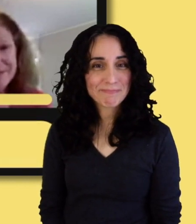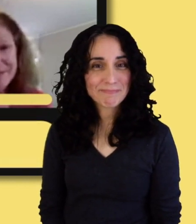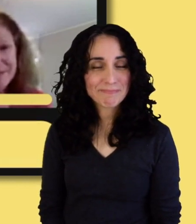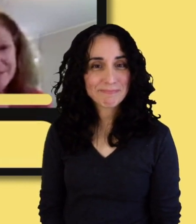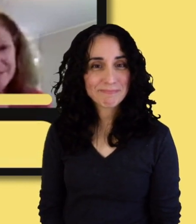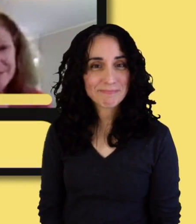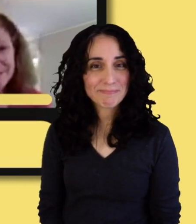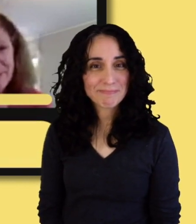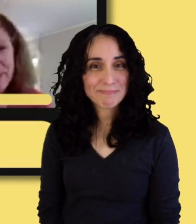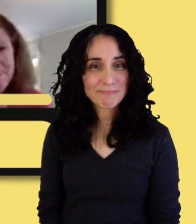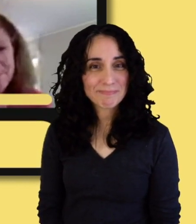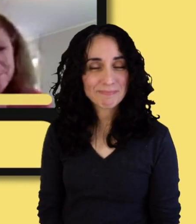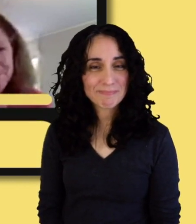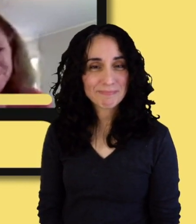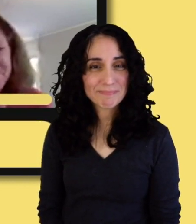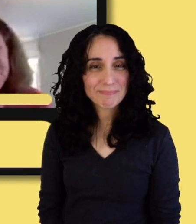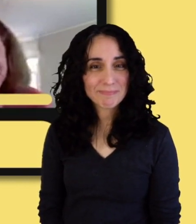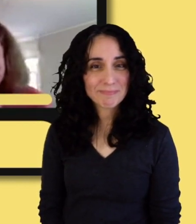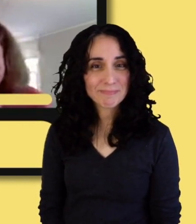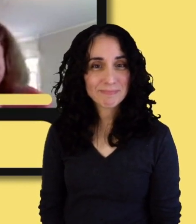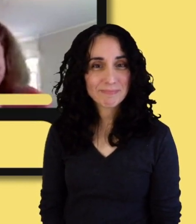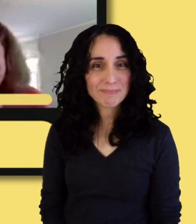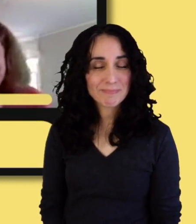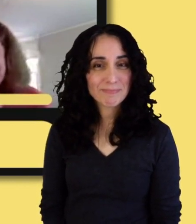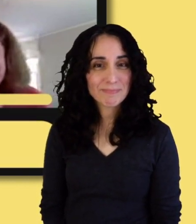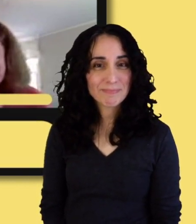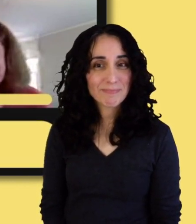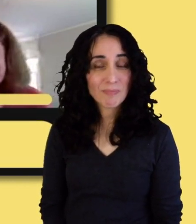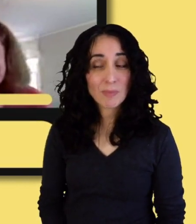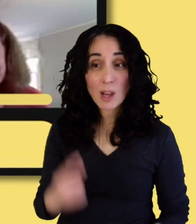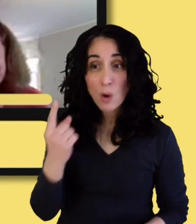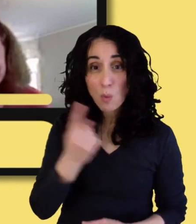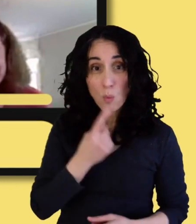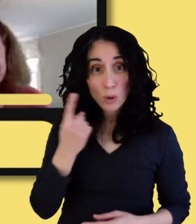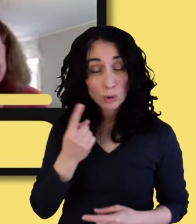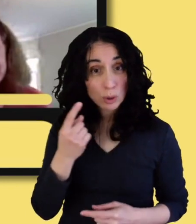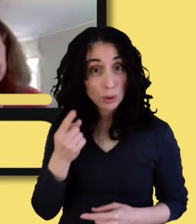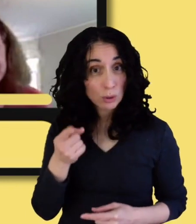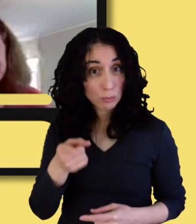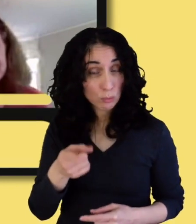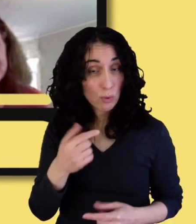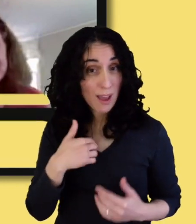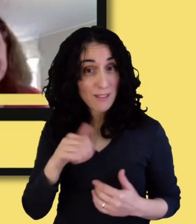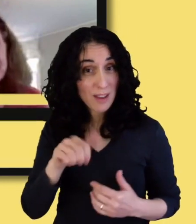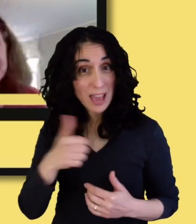wondering, are there any frequently asked questions or concerns that you're getting from your